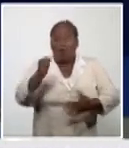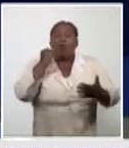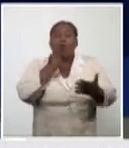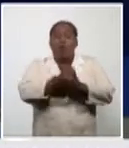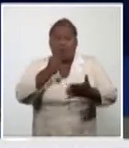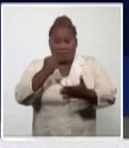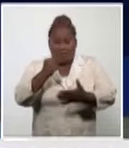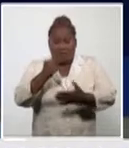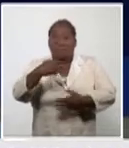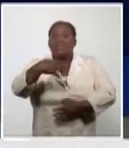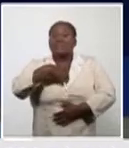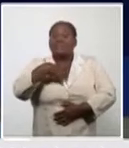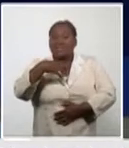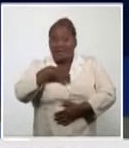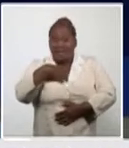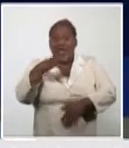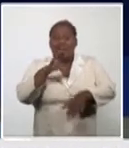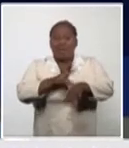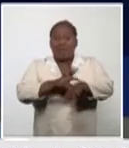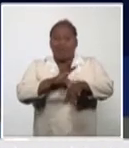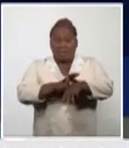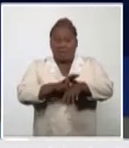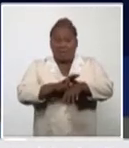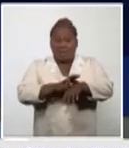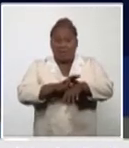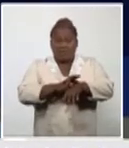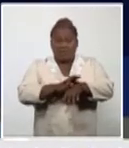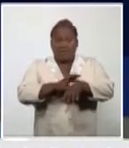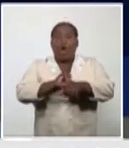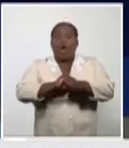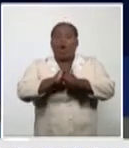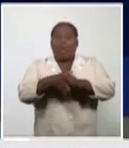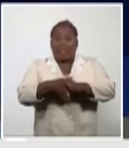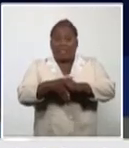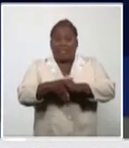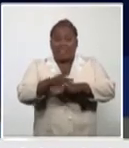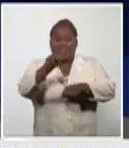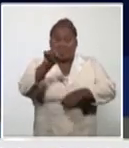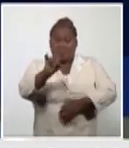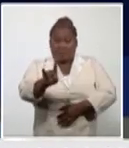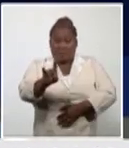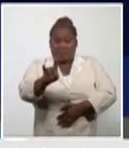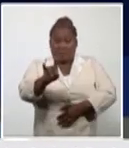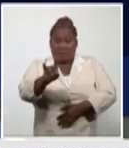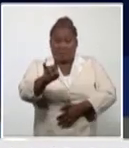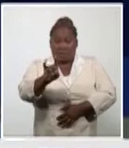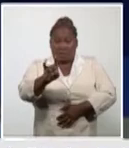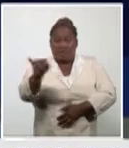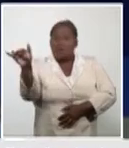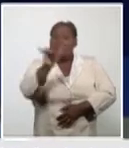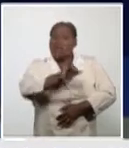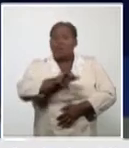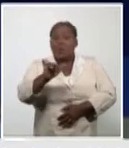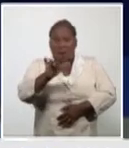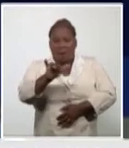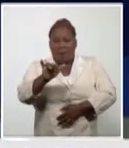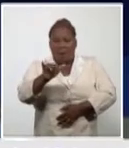Every patient who tests positive for SARS-CoV-2 and COVID-19